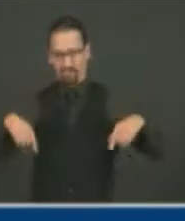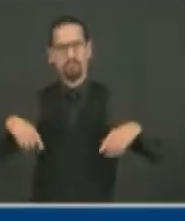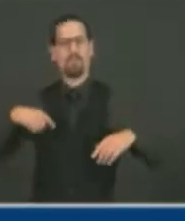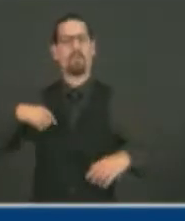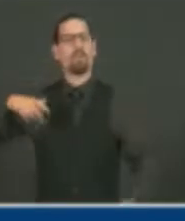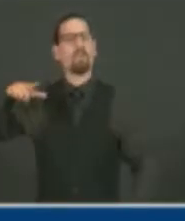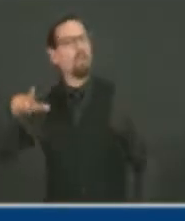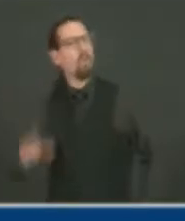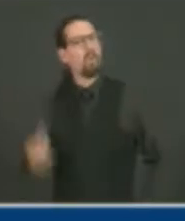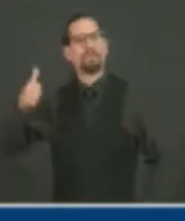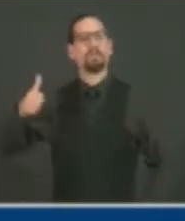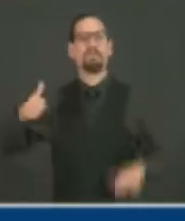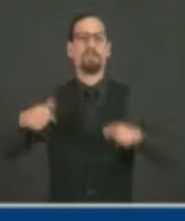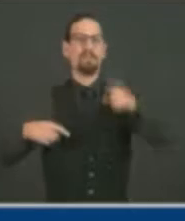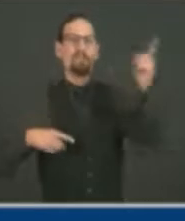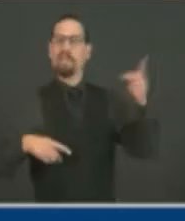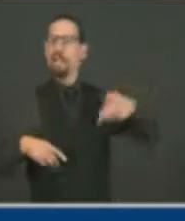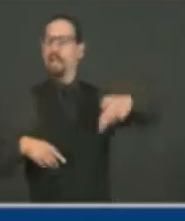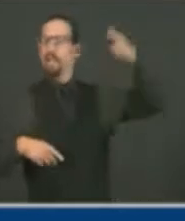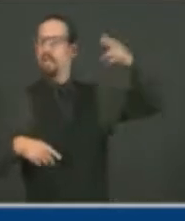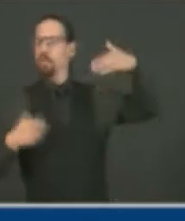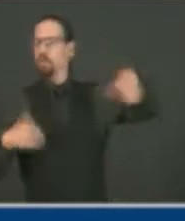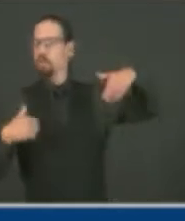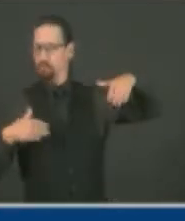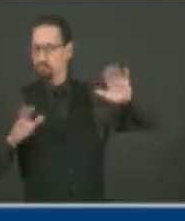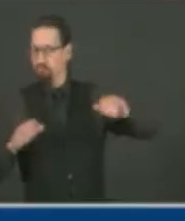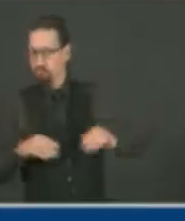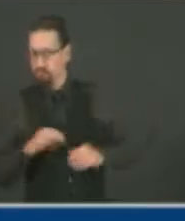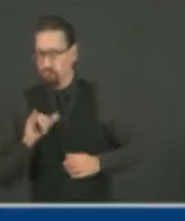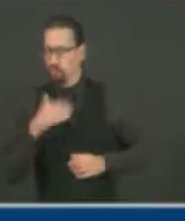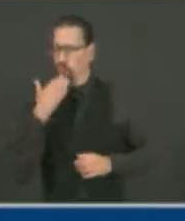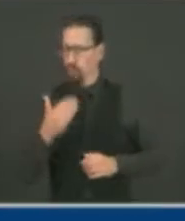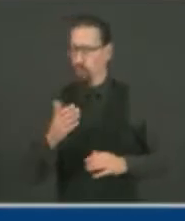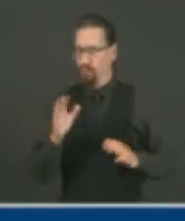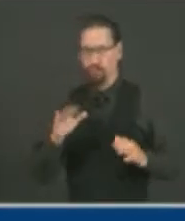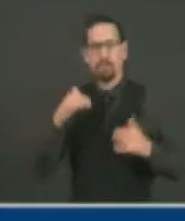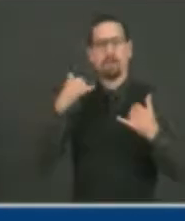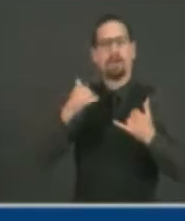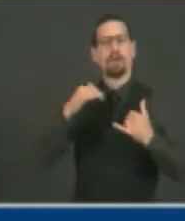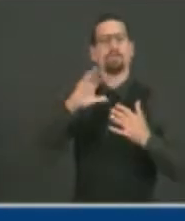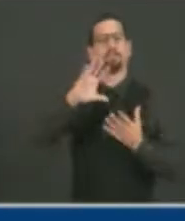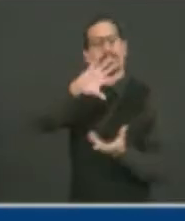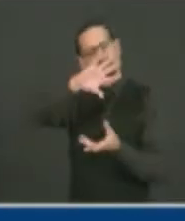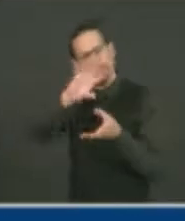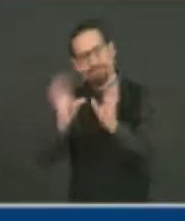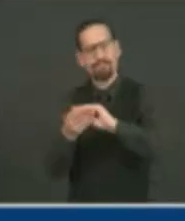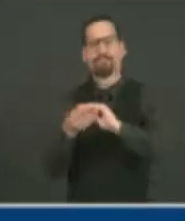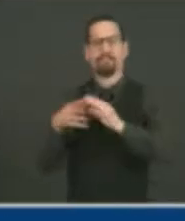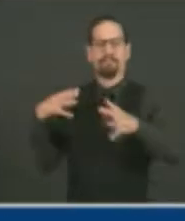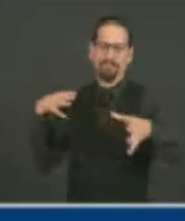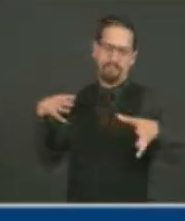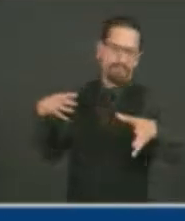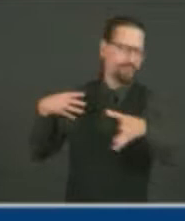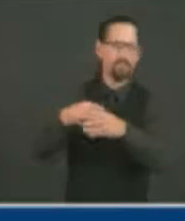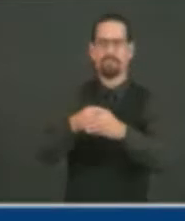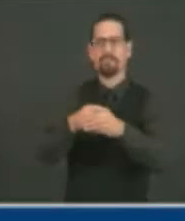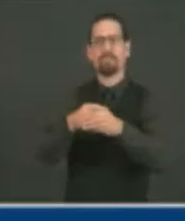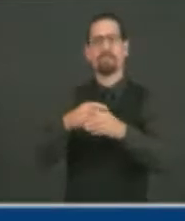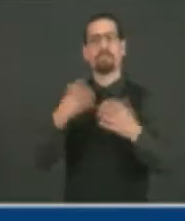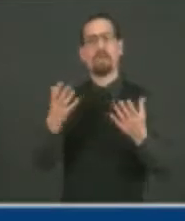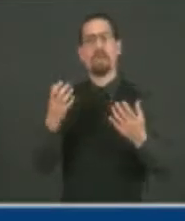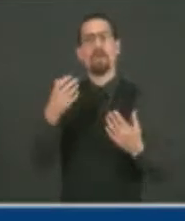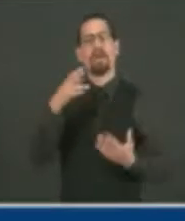is amazing to me that we've done that. That's the equivalent of roughly 70% of